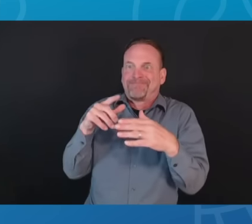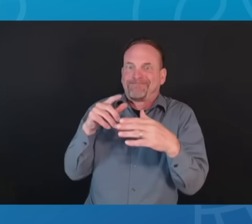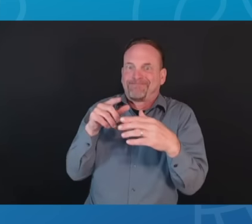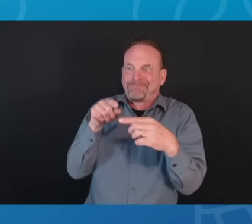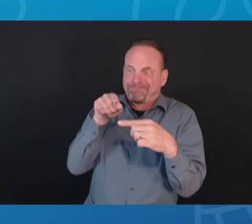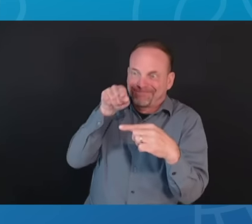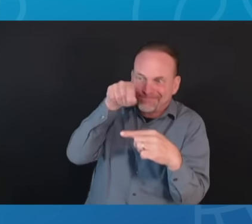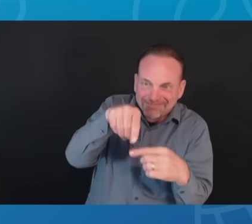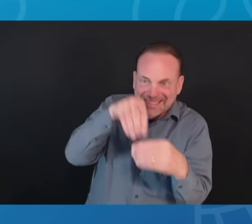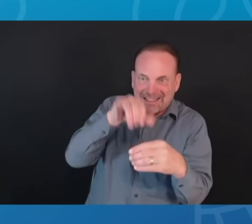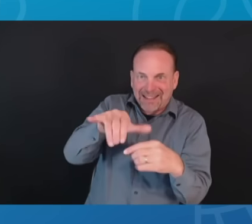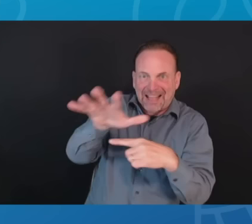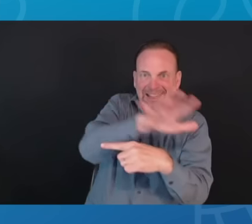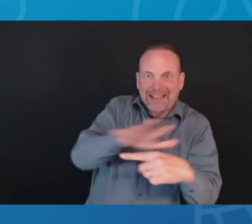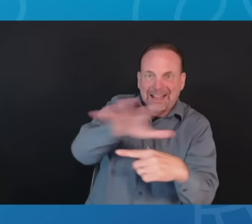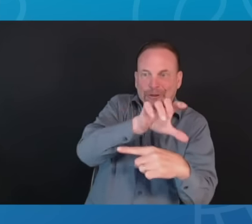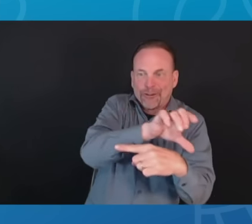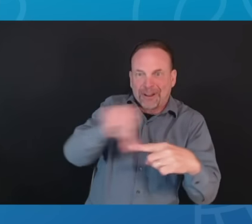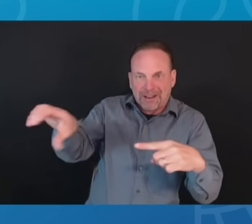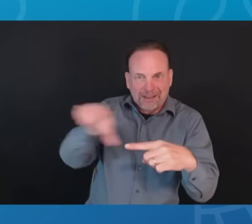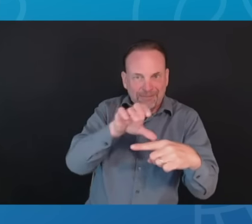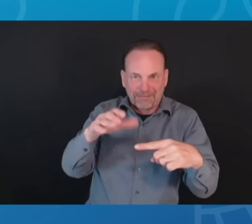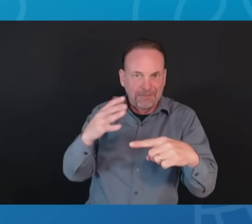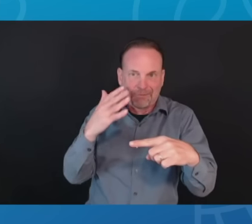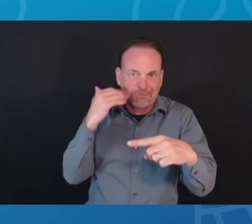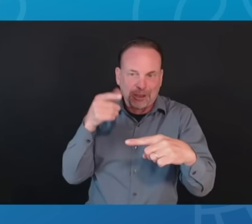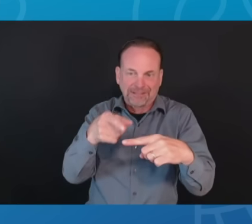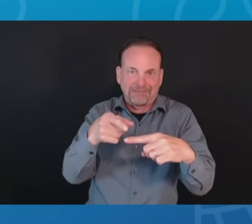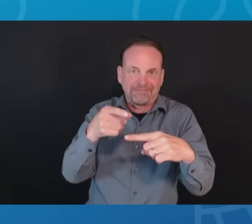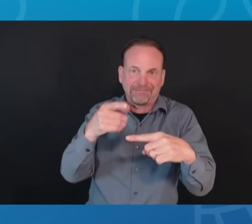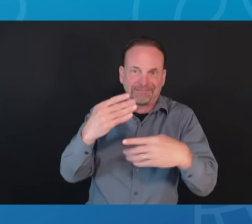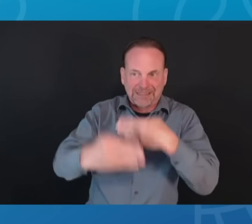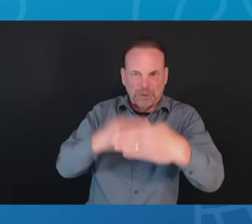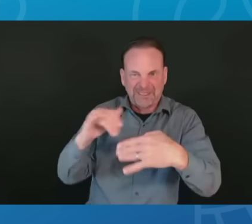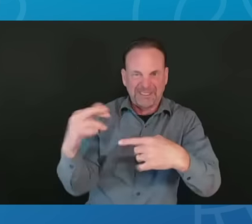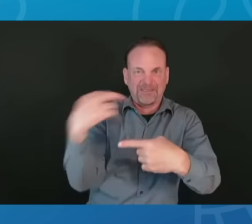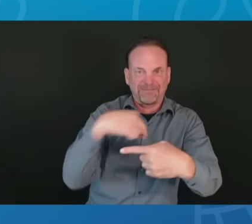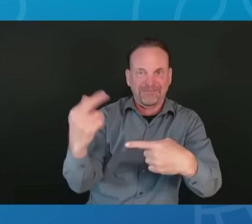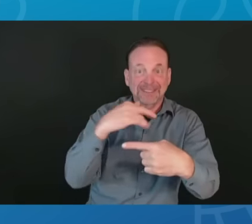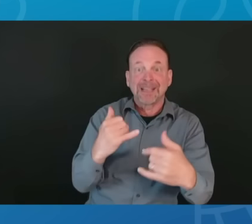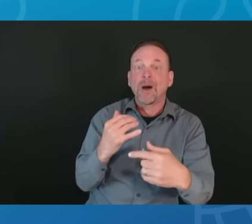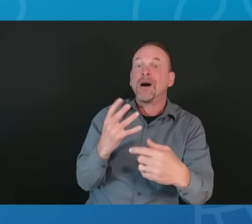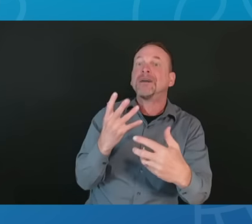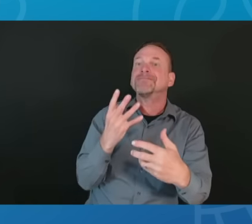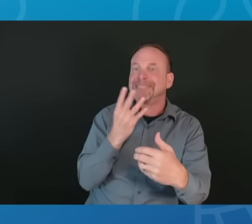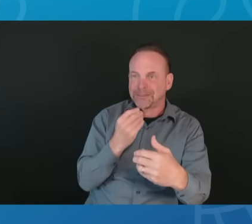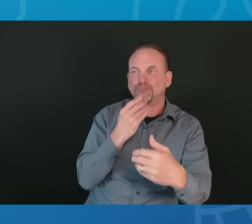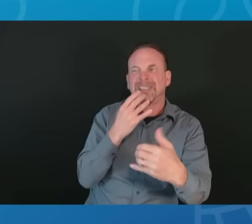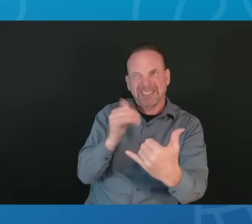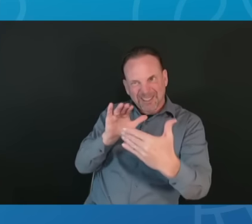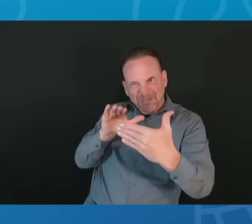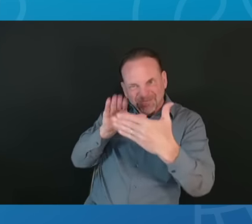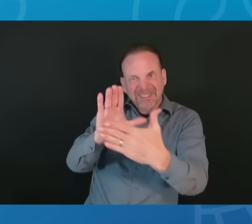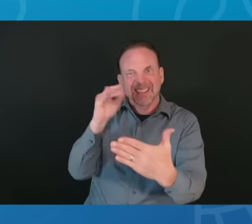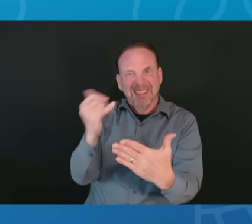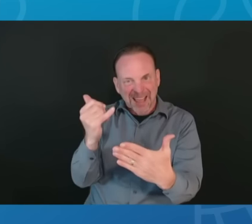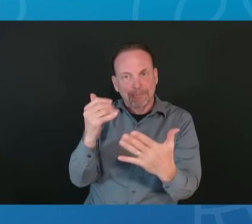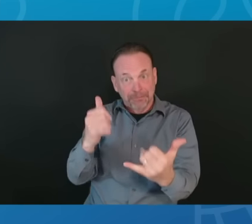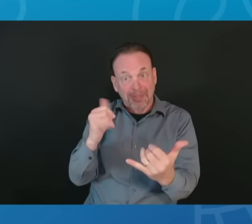other attacks against Israel. So Israel is taking steps. Okay, at the end of that, we want to see UNIFIL play that role. This isn't an anti-Israel question, and